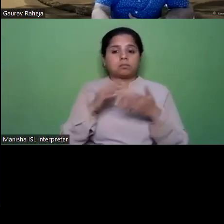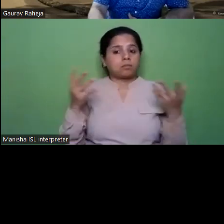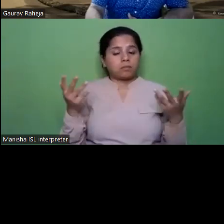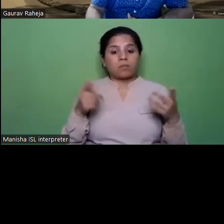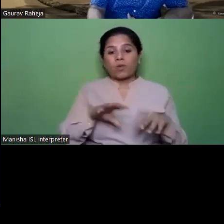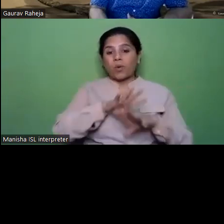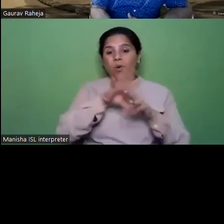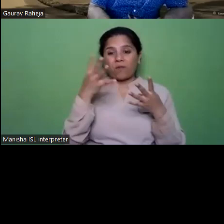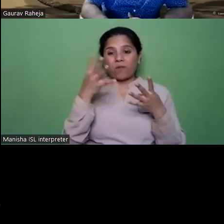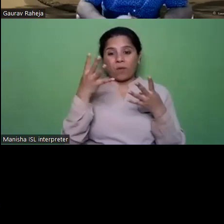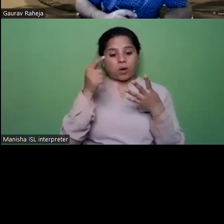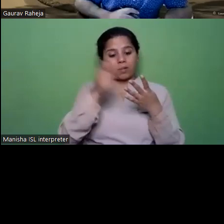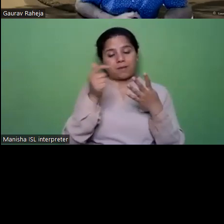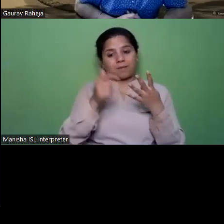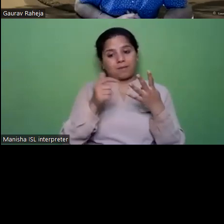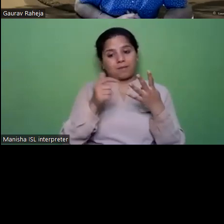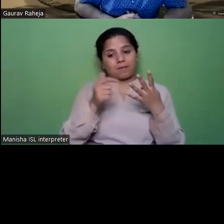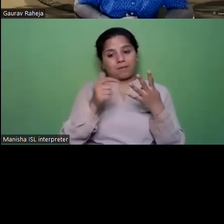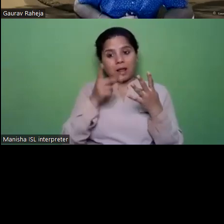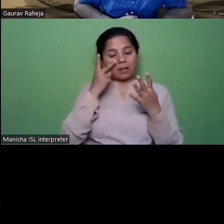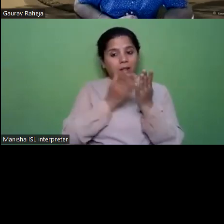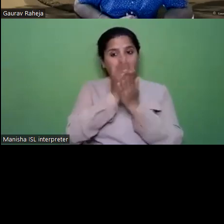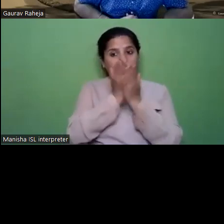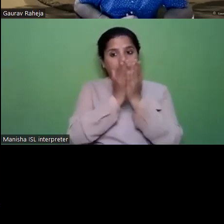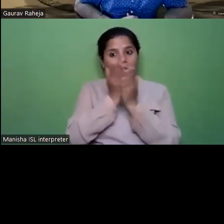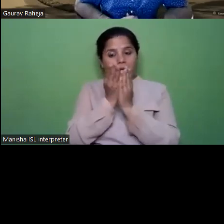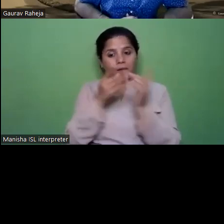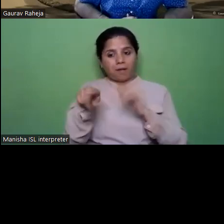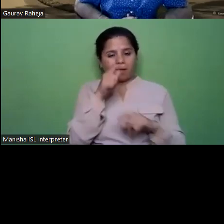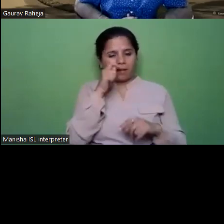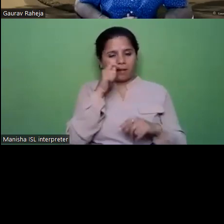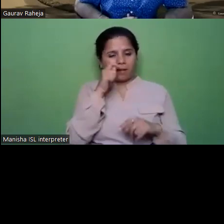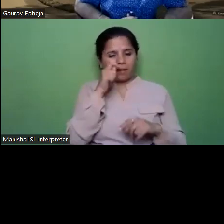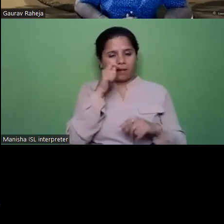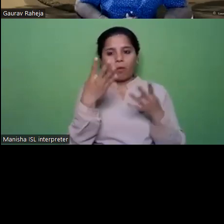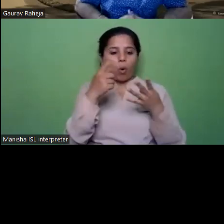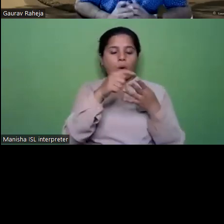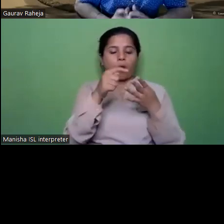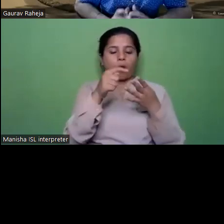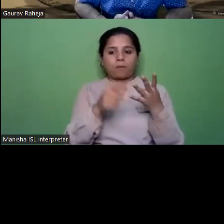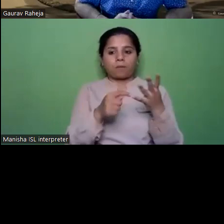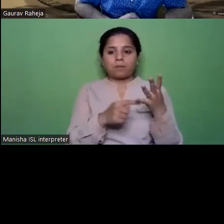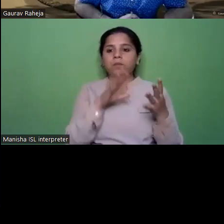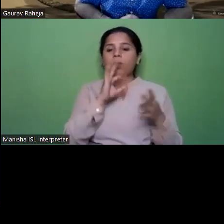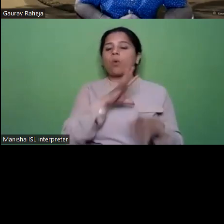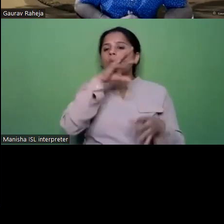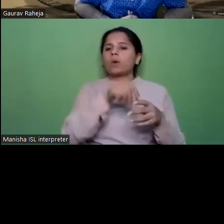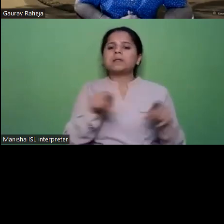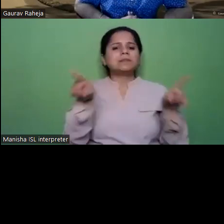these four dimensions or lens that you are actually seeing are part of the same